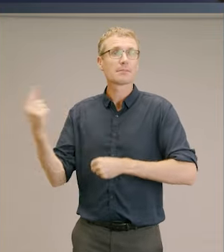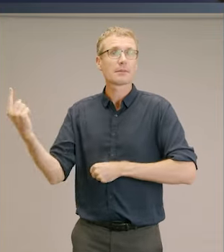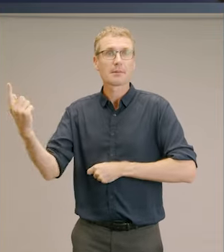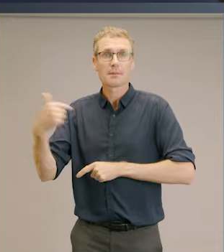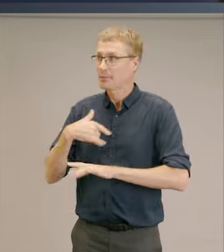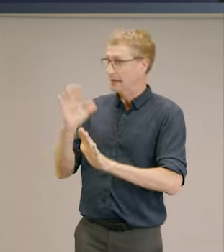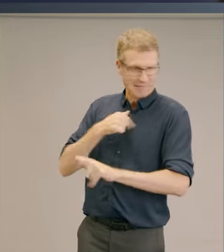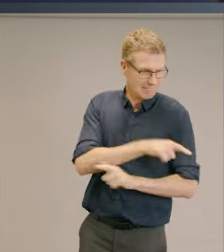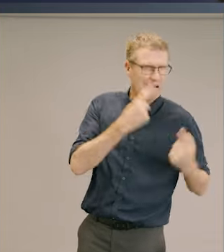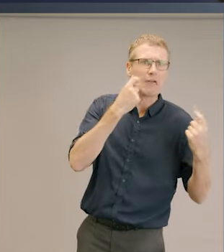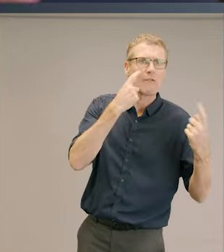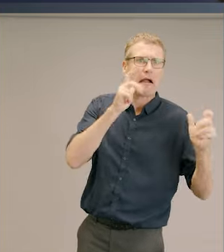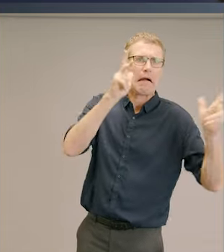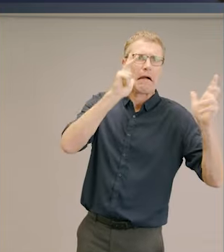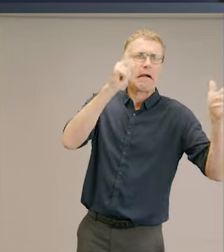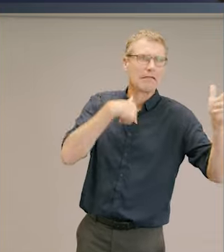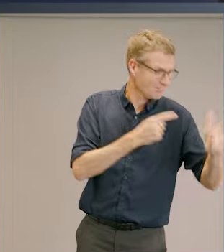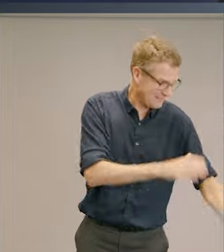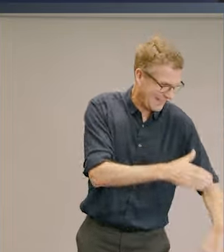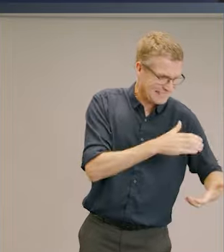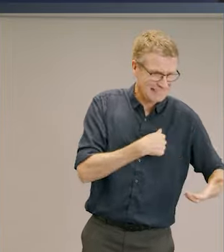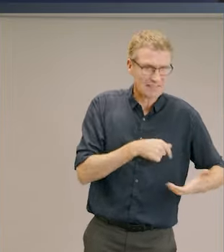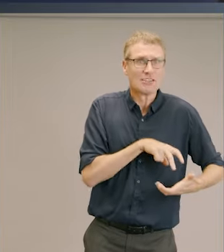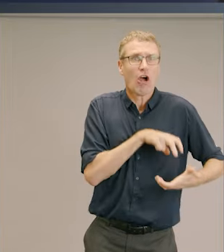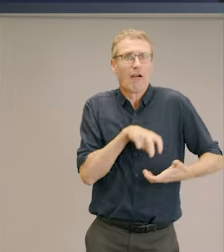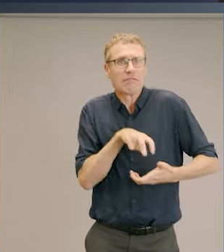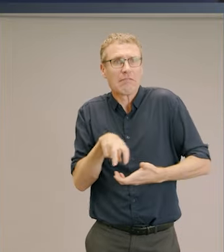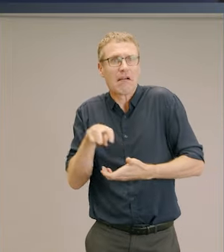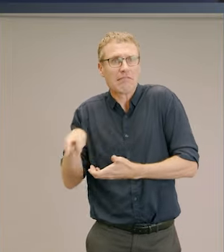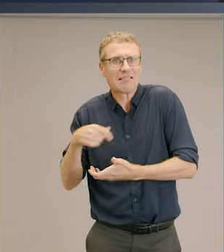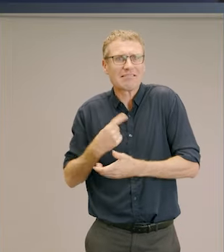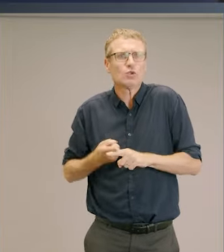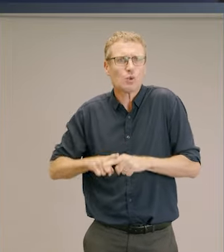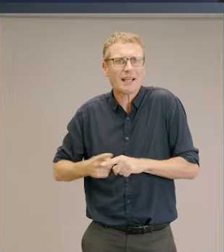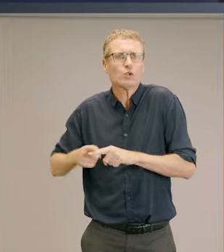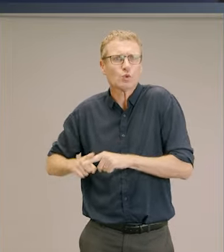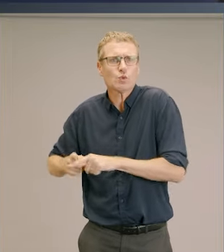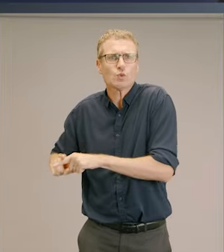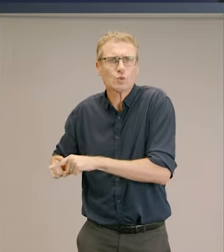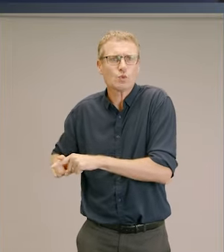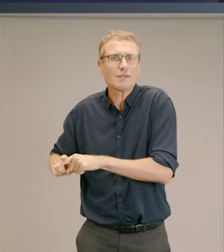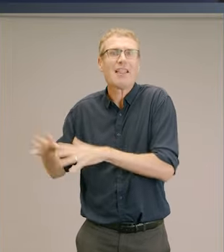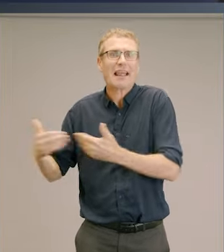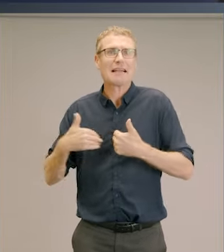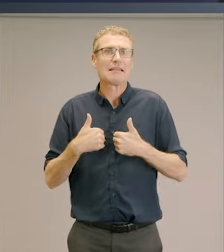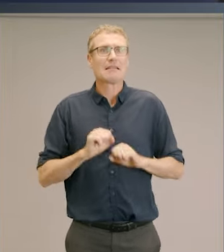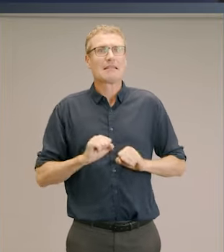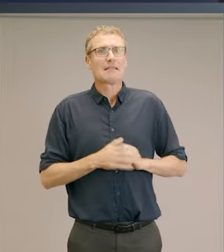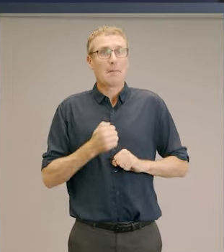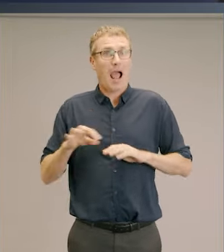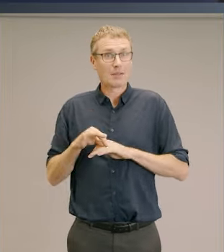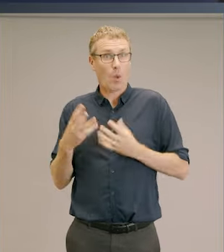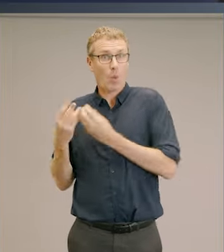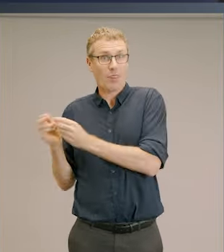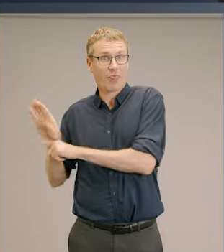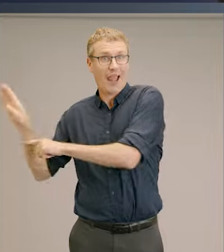crying again. So we had to clamber over everybody out again. John took him out, tripping over people as he went. And then all we could hear